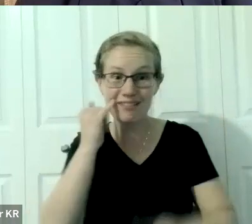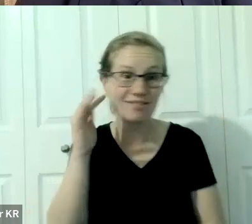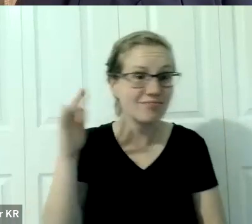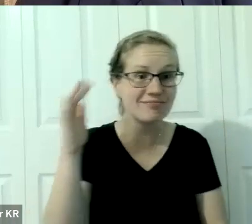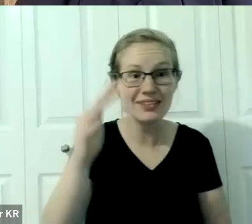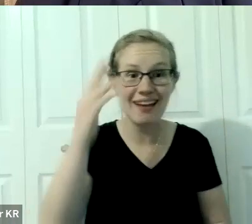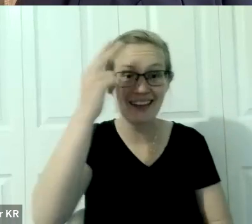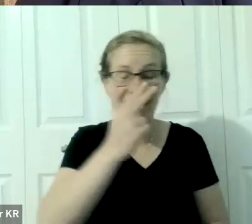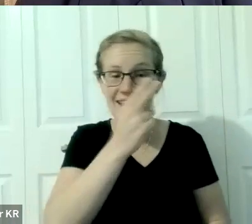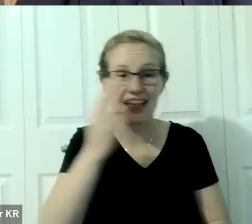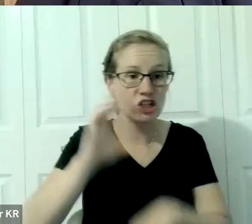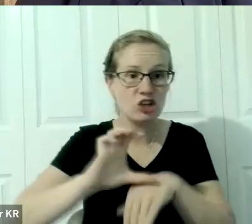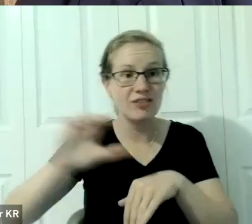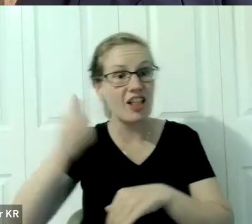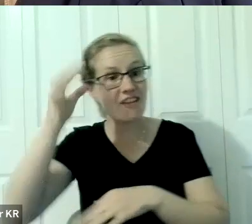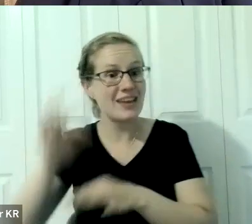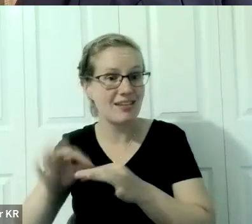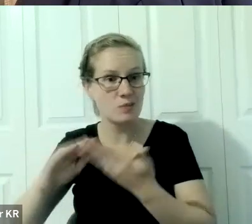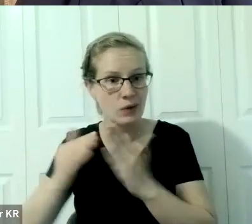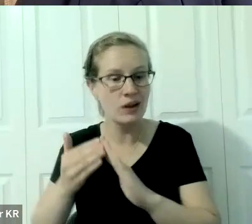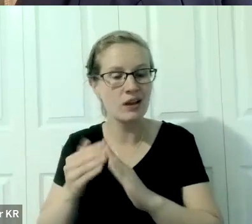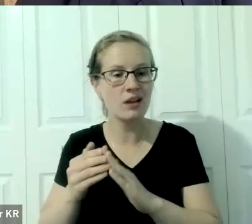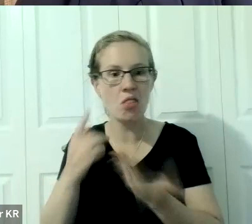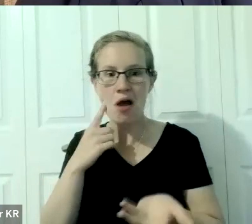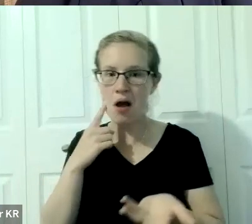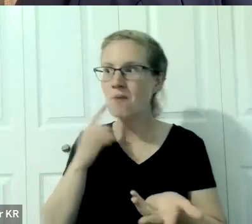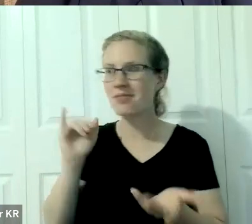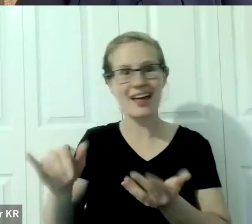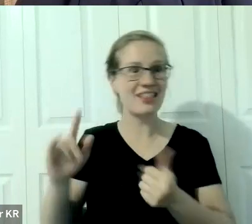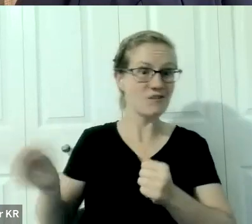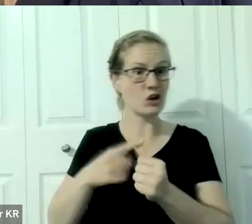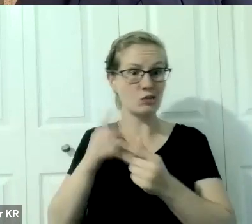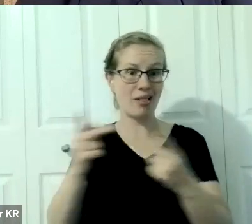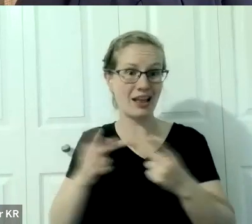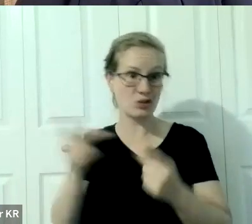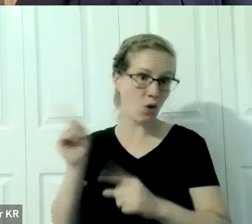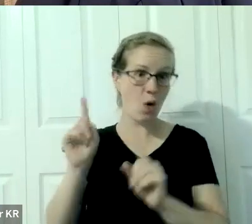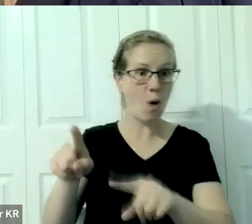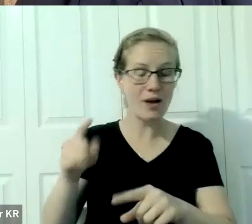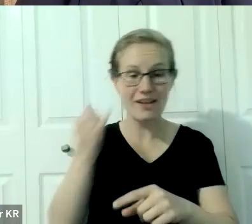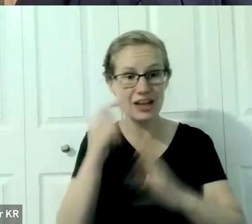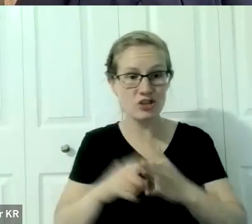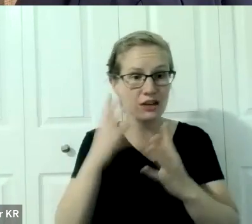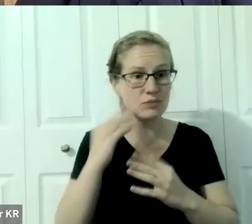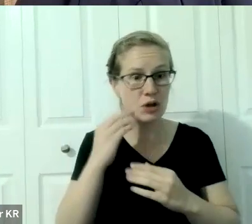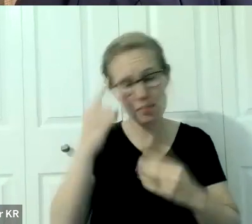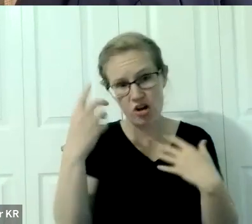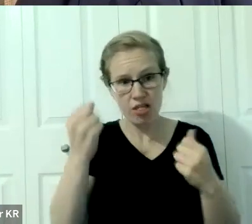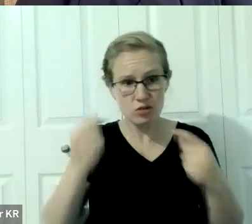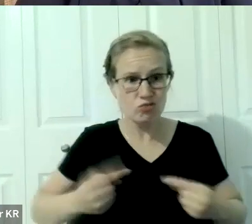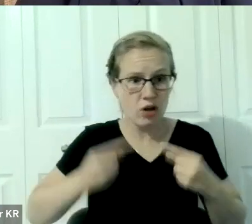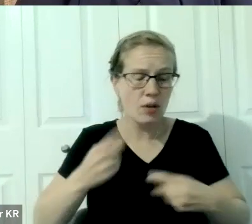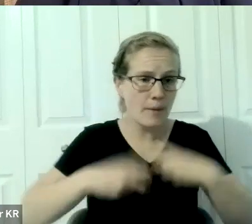the Catholic Church and other faith communities were thought of as, well, that's the first place I go when I start experiencing mental health struggles